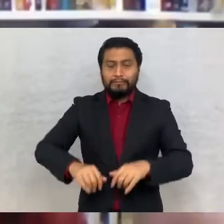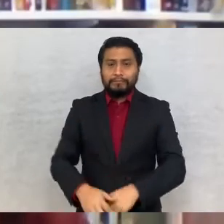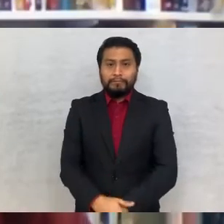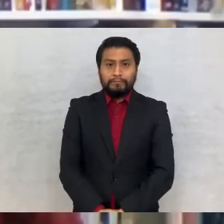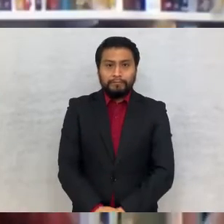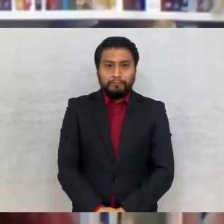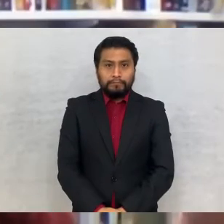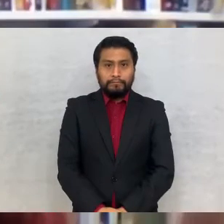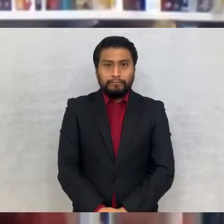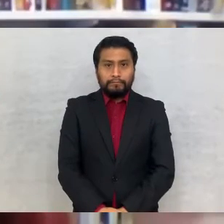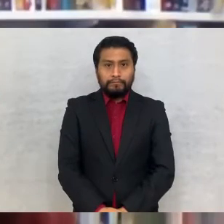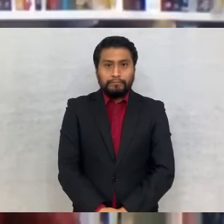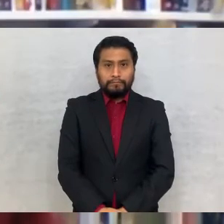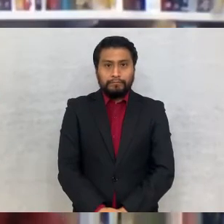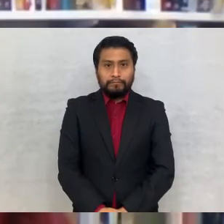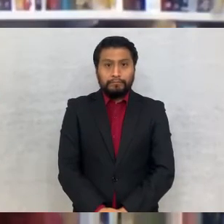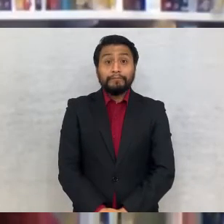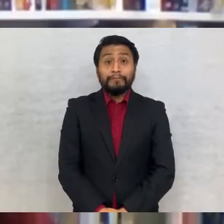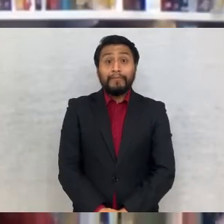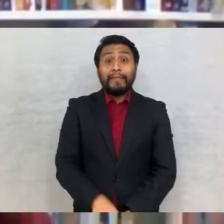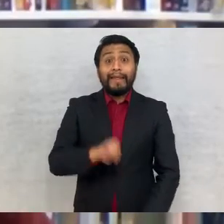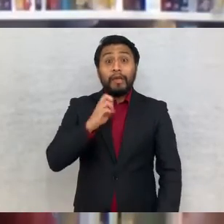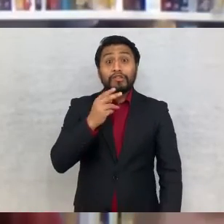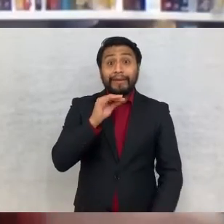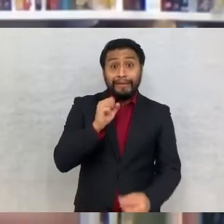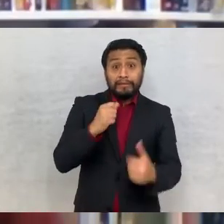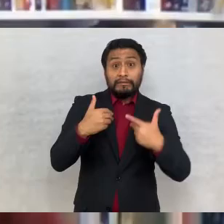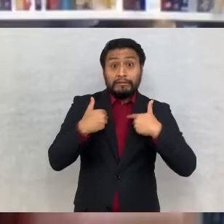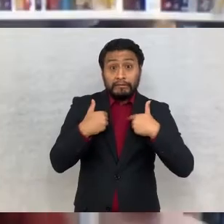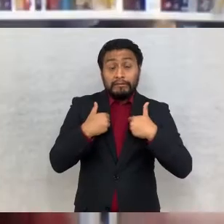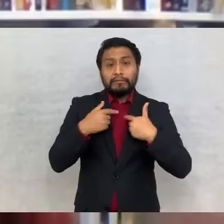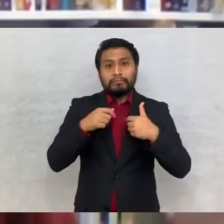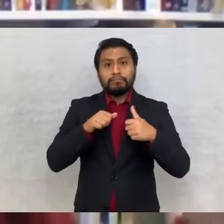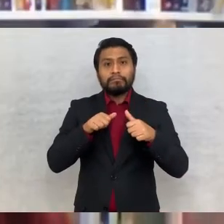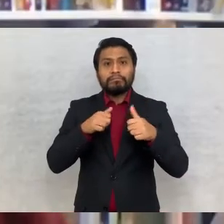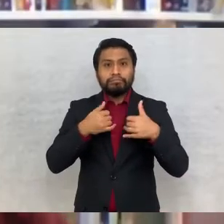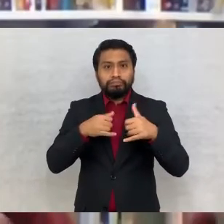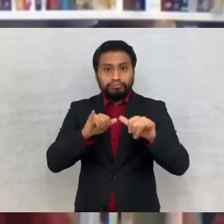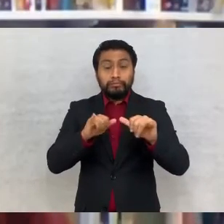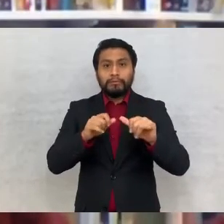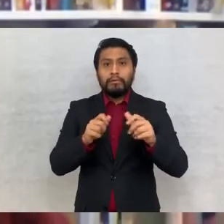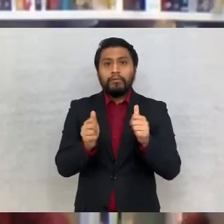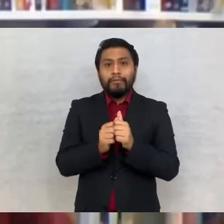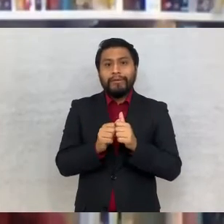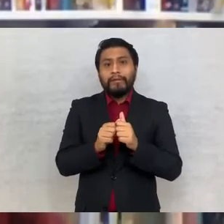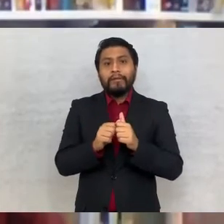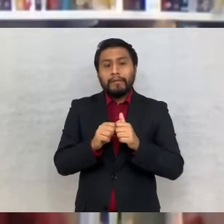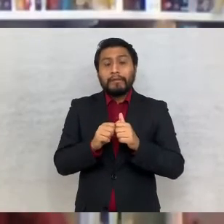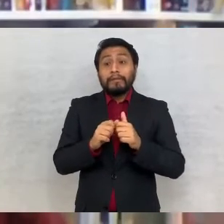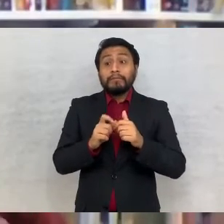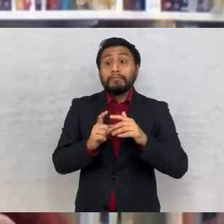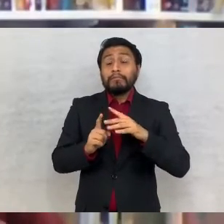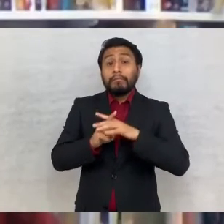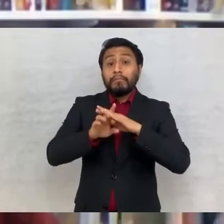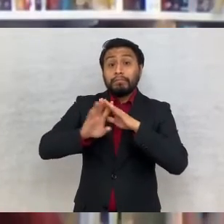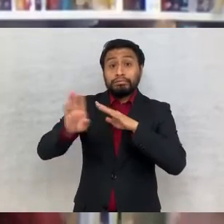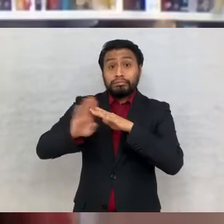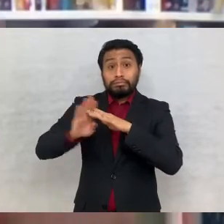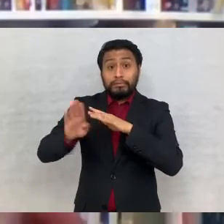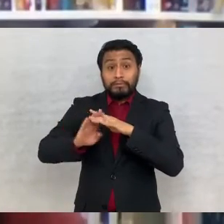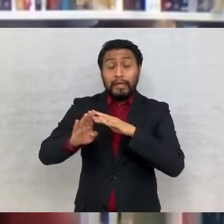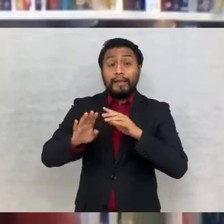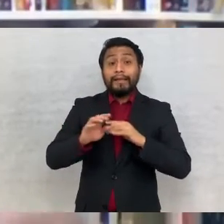of. The plot of such naturalistic novels used scientific resources, including biological theories of the impact on medicine